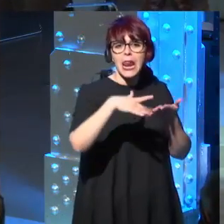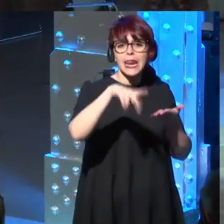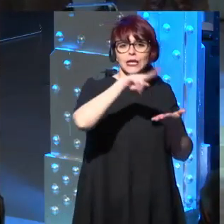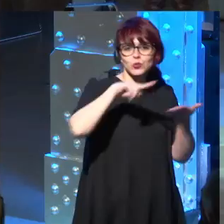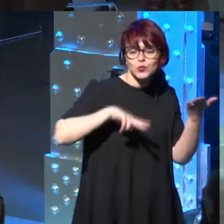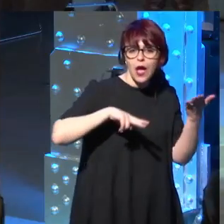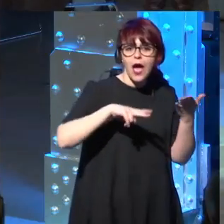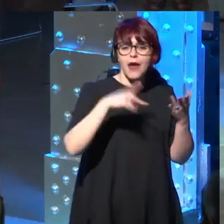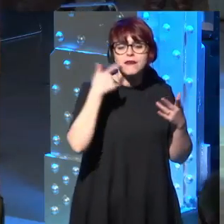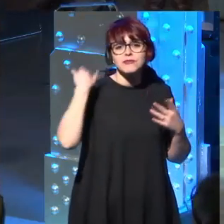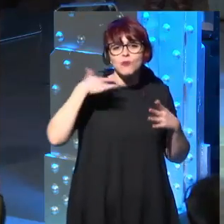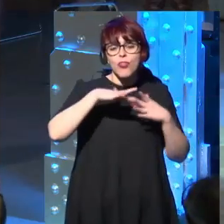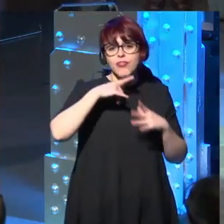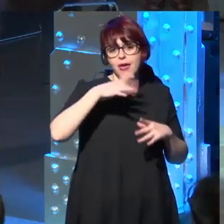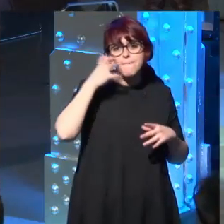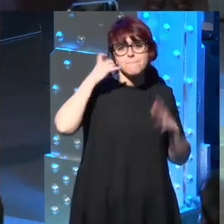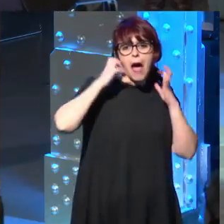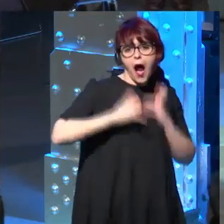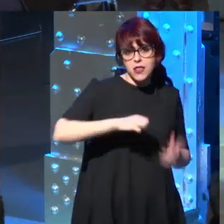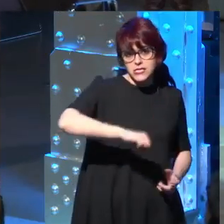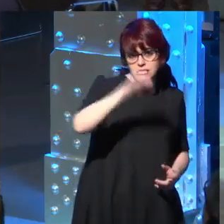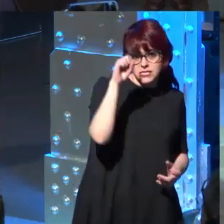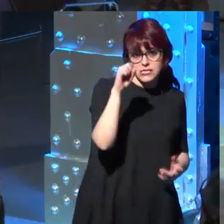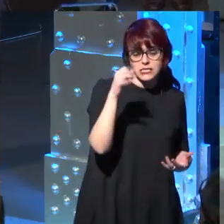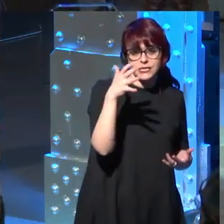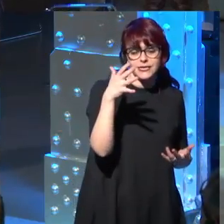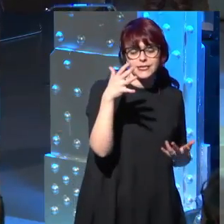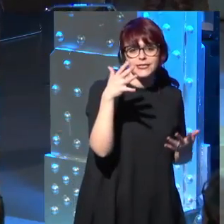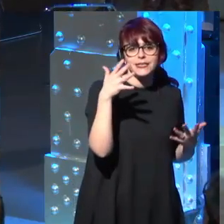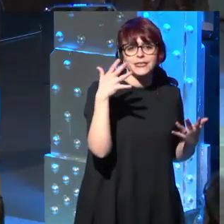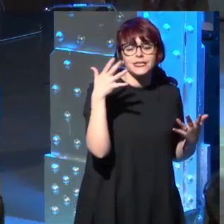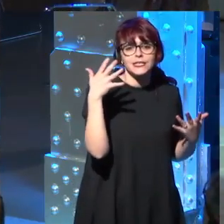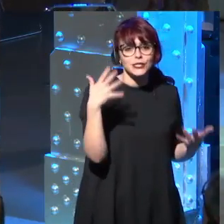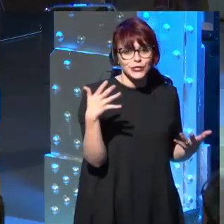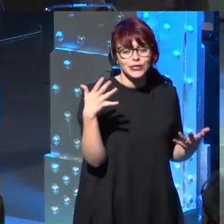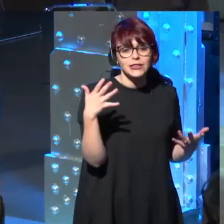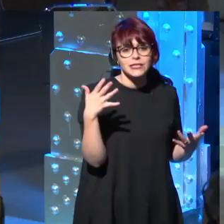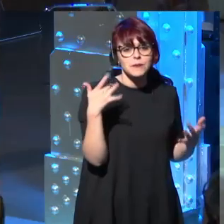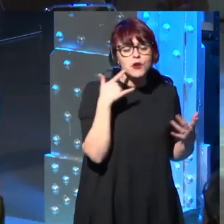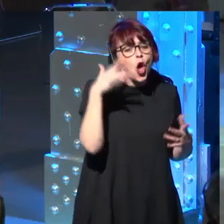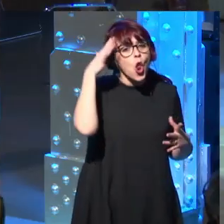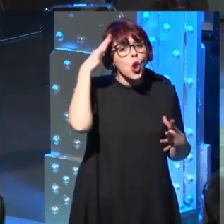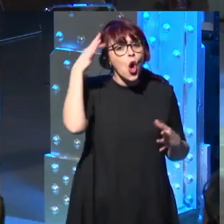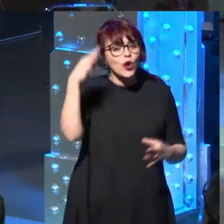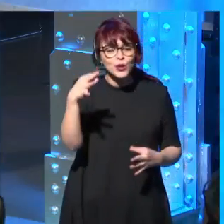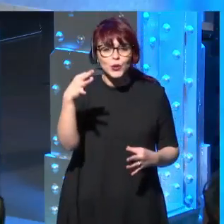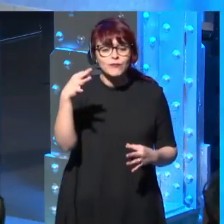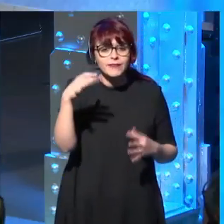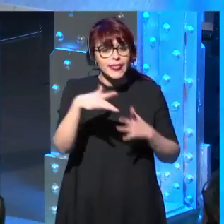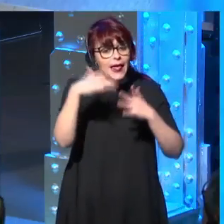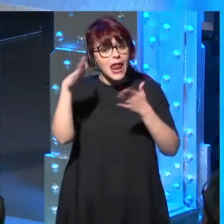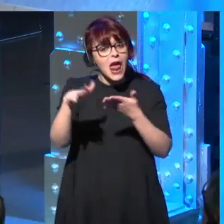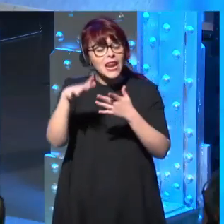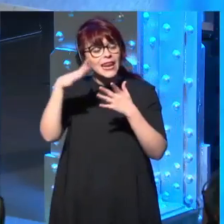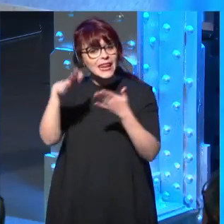their lives. In fact, the logic of that book is such that there shouldn't